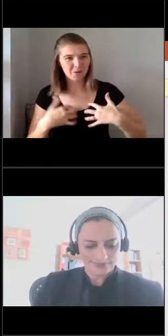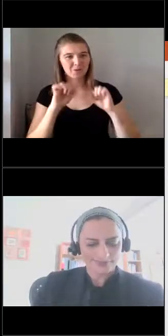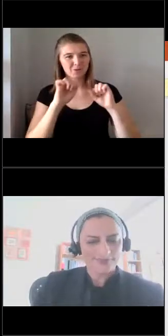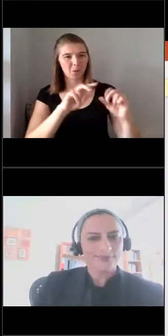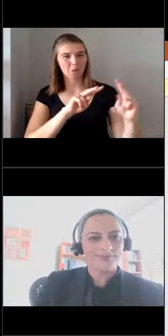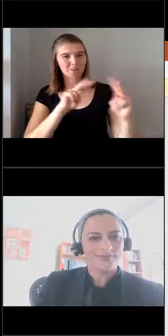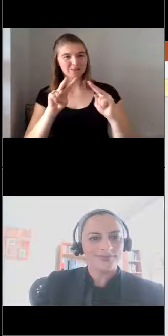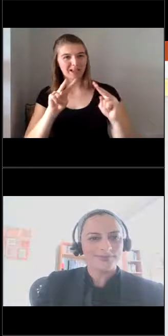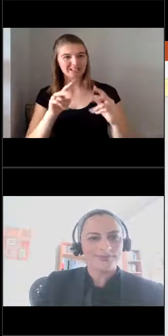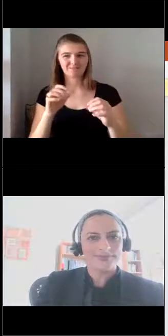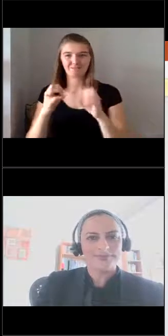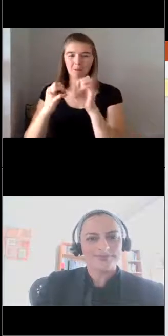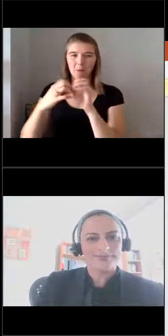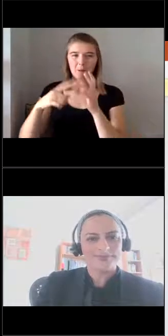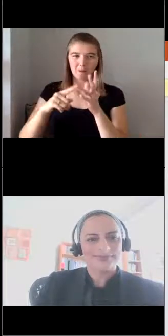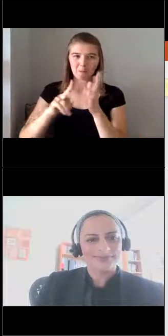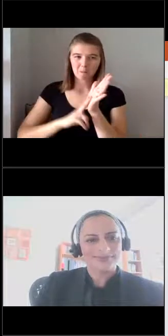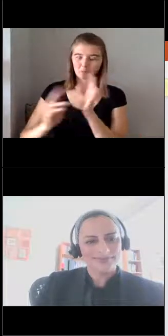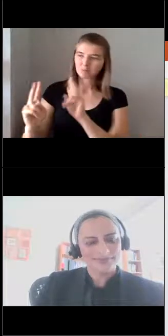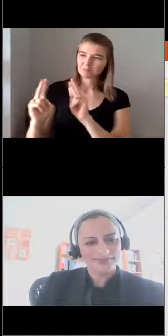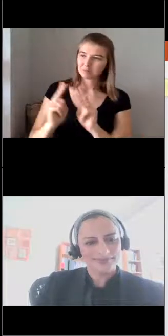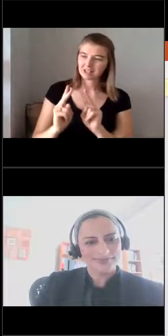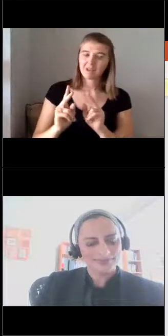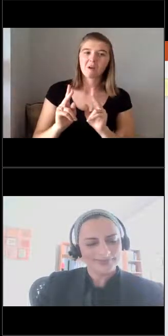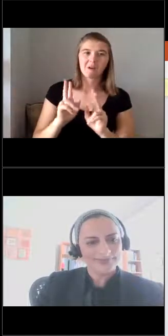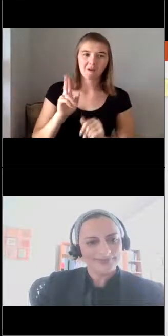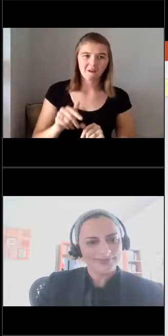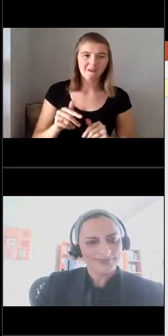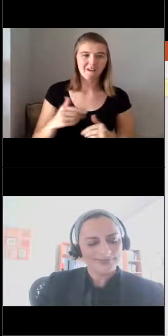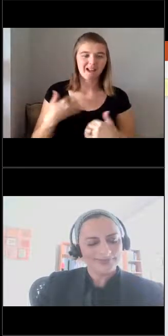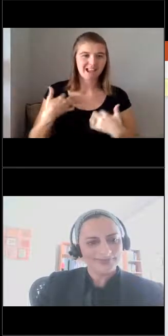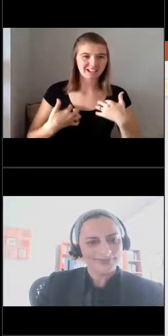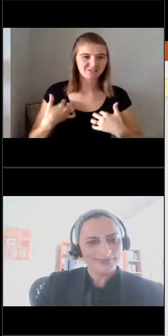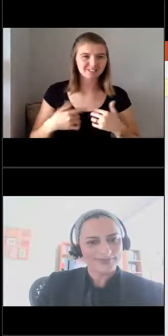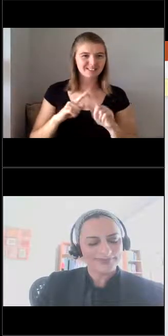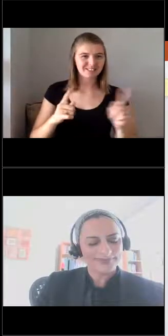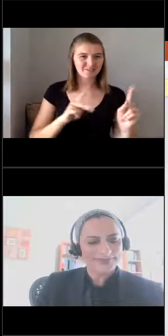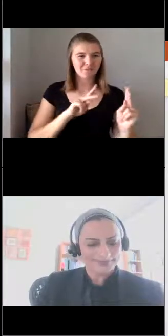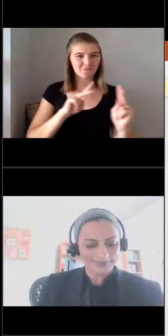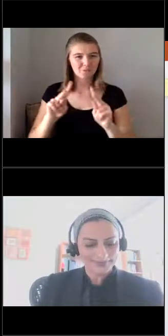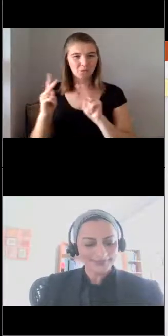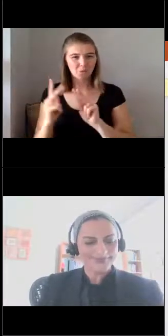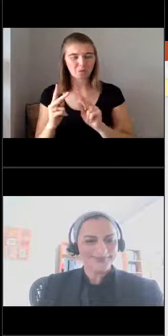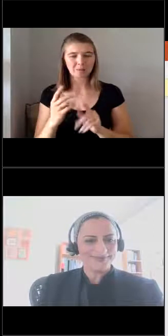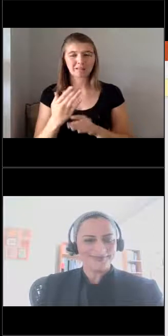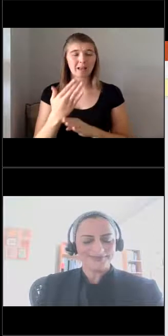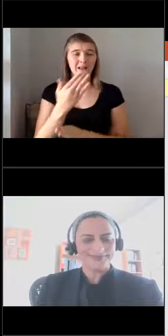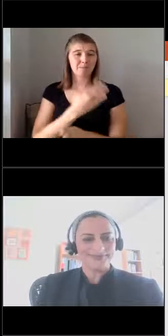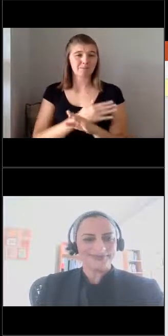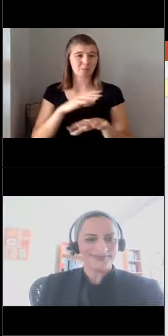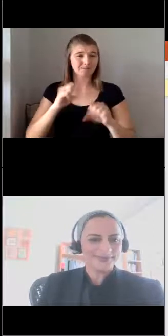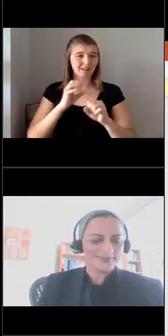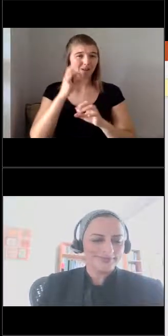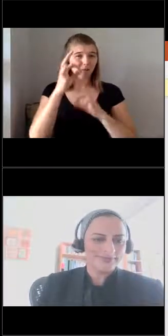different directions here. Before we get into the proper Q&A, I have my own question, if that's mm-hmm. okay.